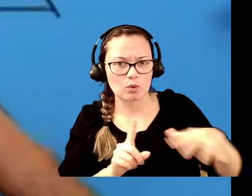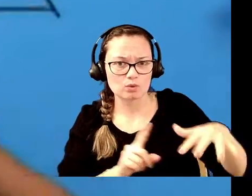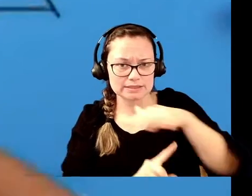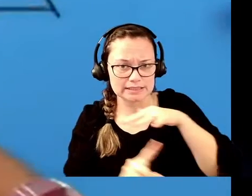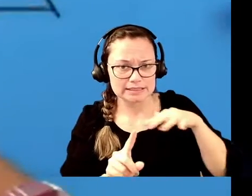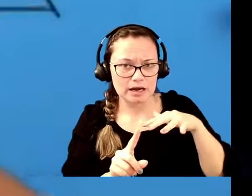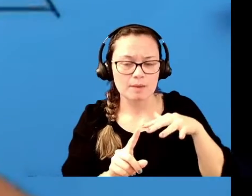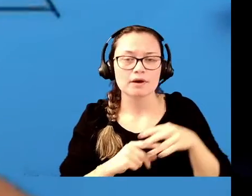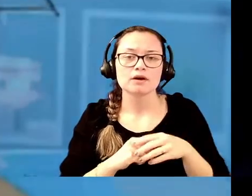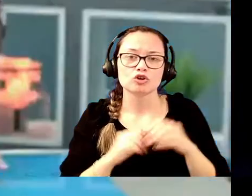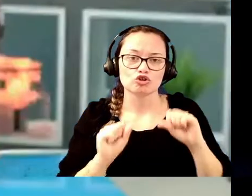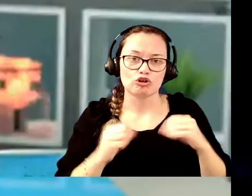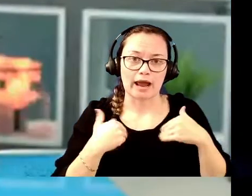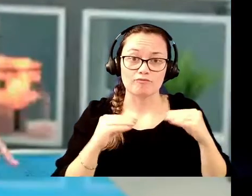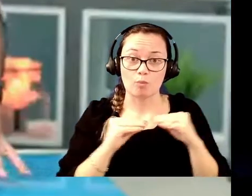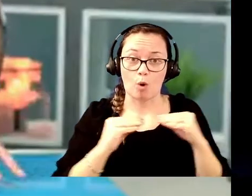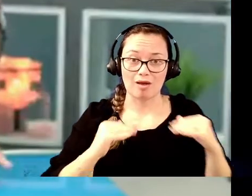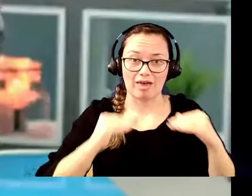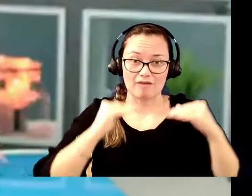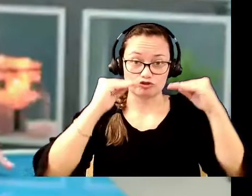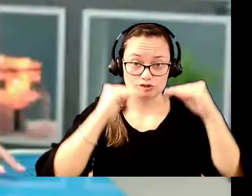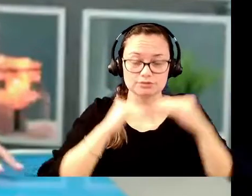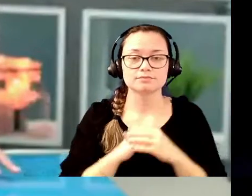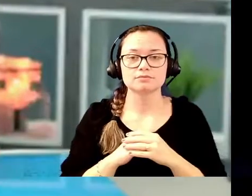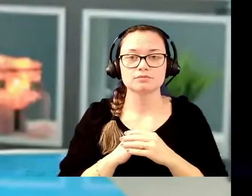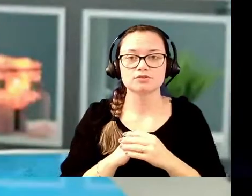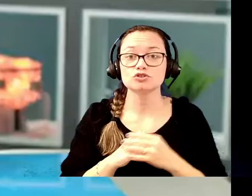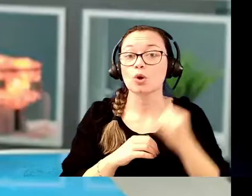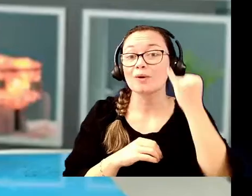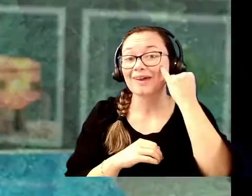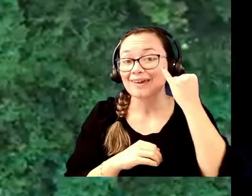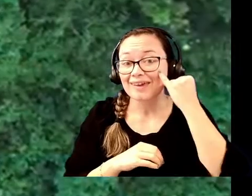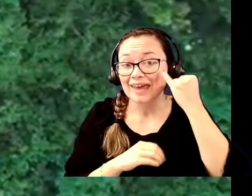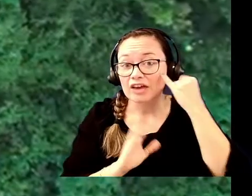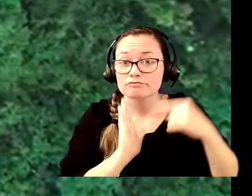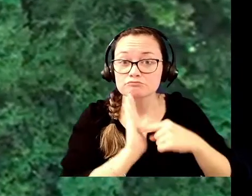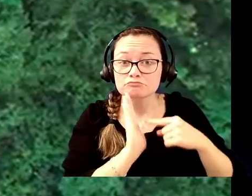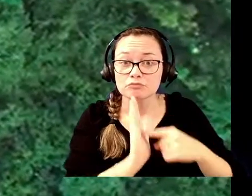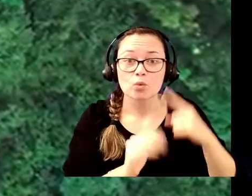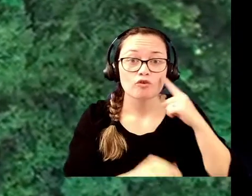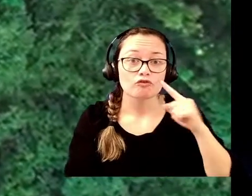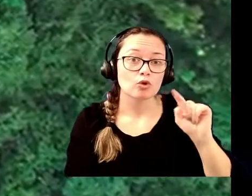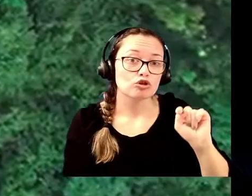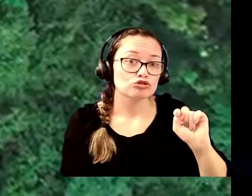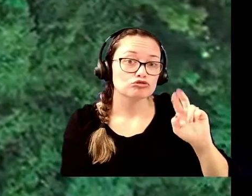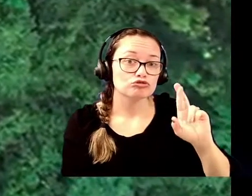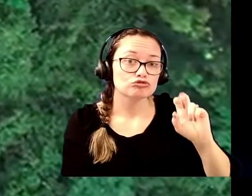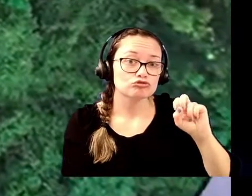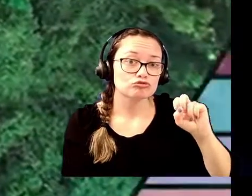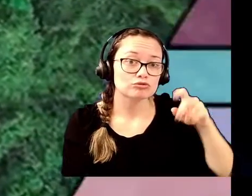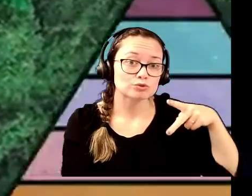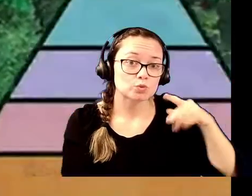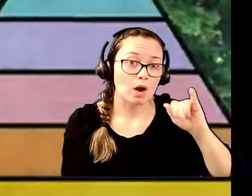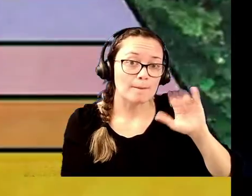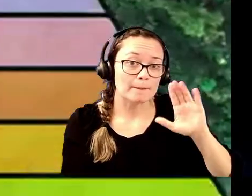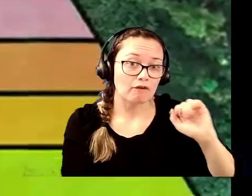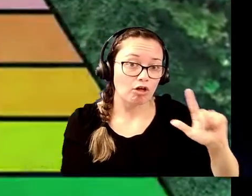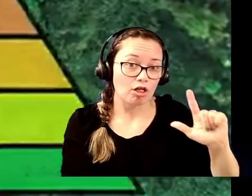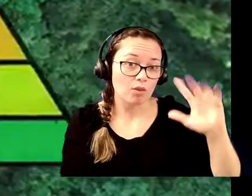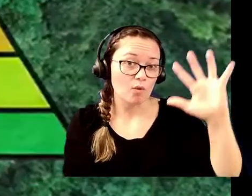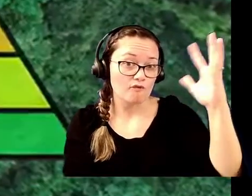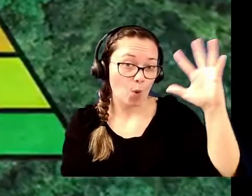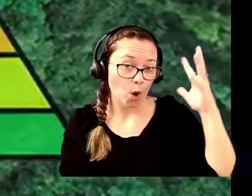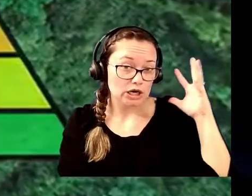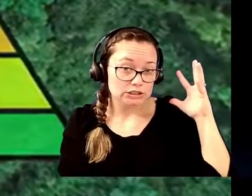was, if I was drawing this for a tropical rainforest, I could have, you know, I may